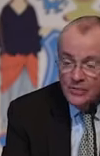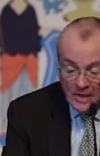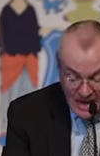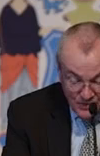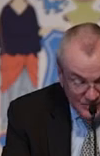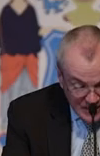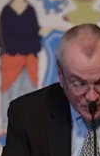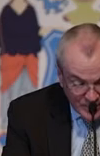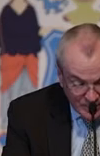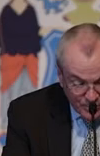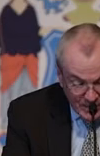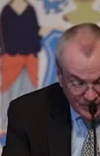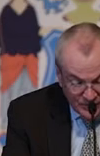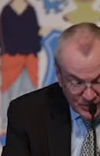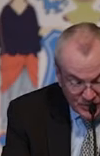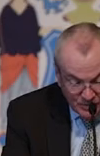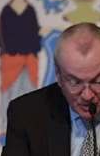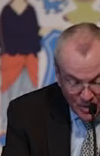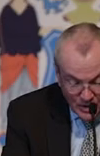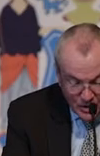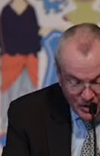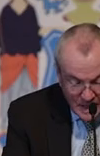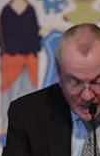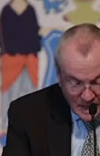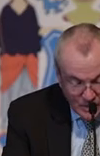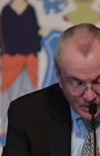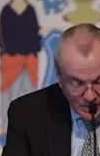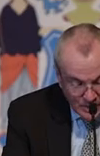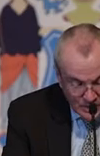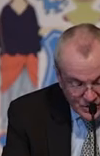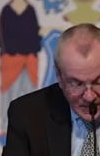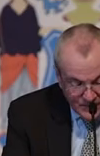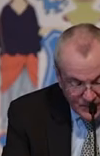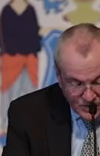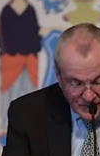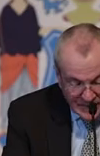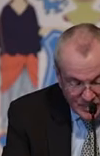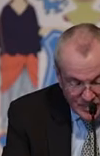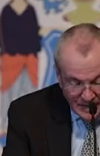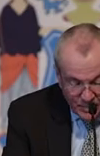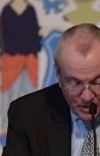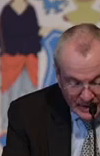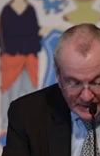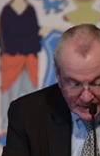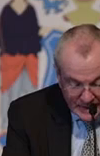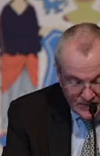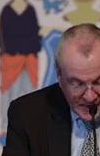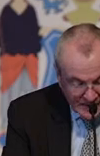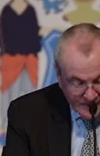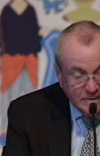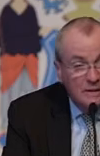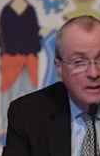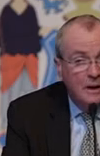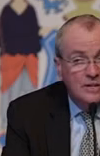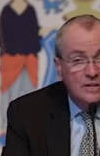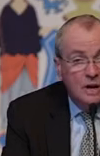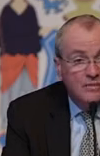happy to say, every veteran at the Paramus Veterans Memorial Home, and we will be doing the same for those living at Menlo Park and